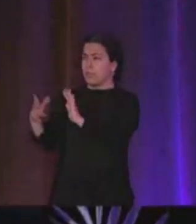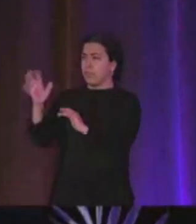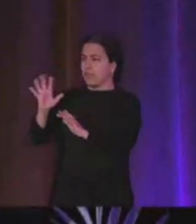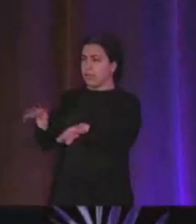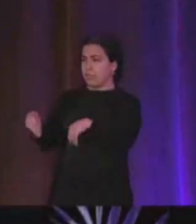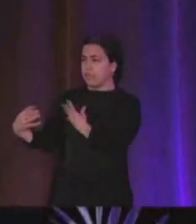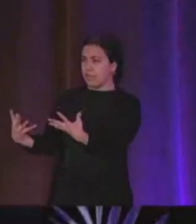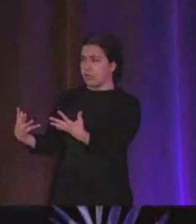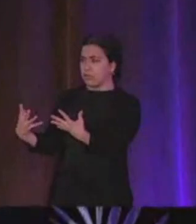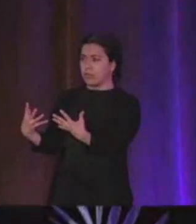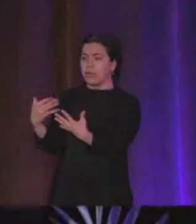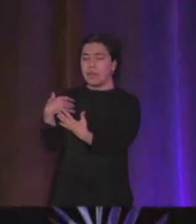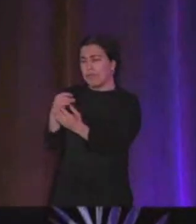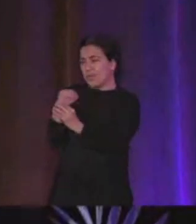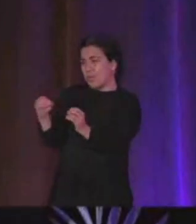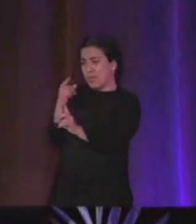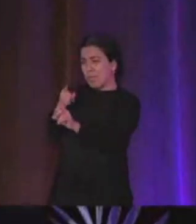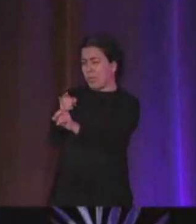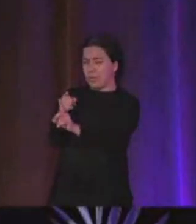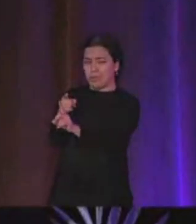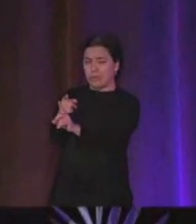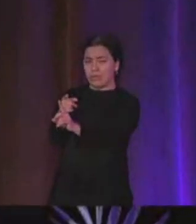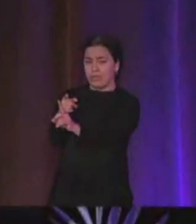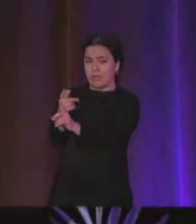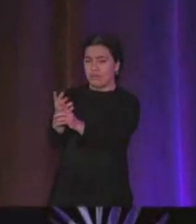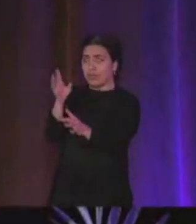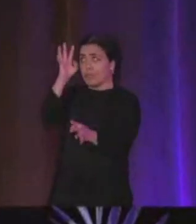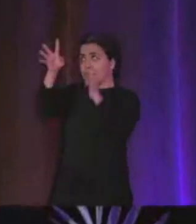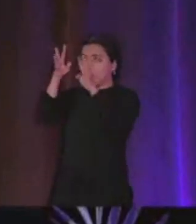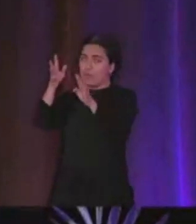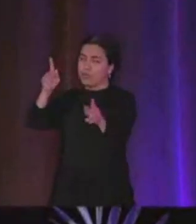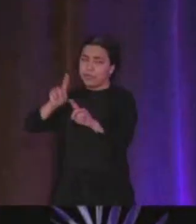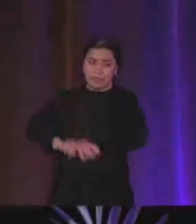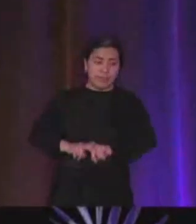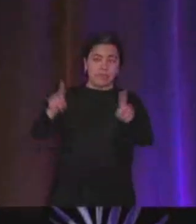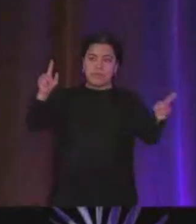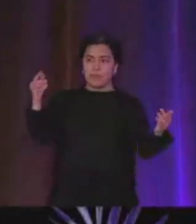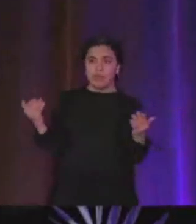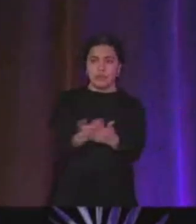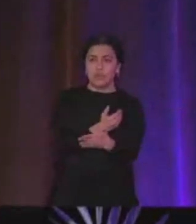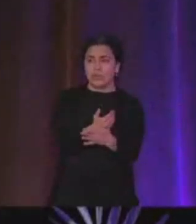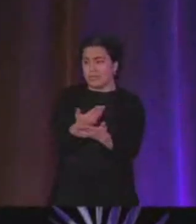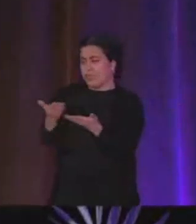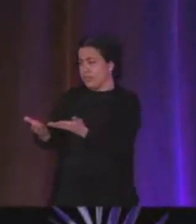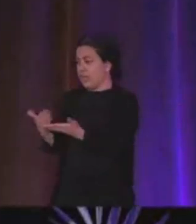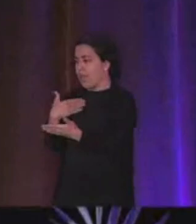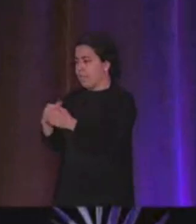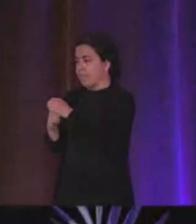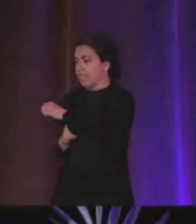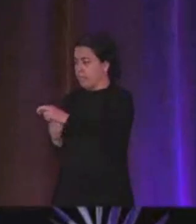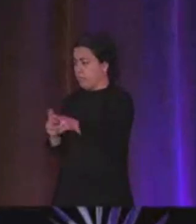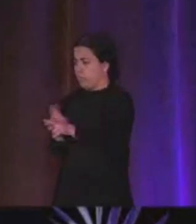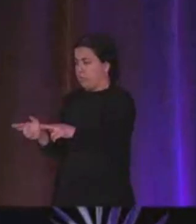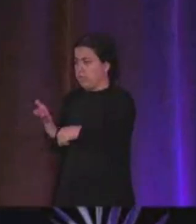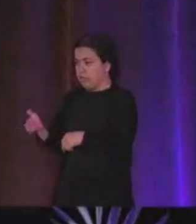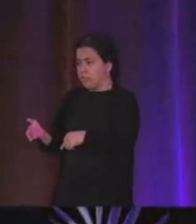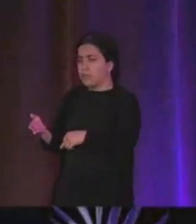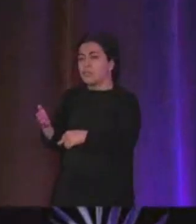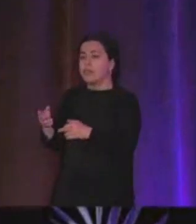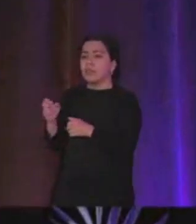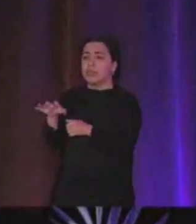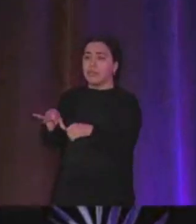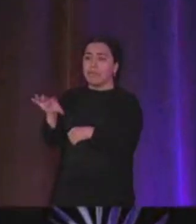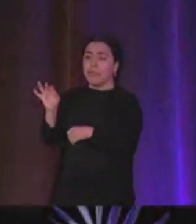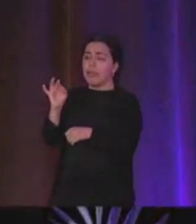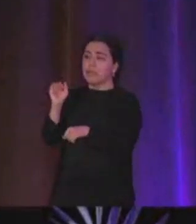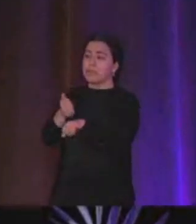So, there is no point in reinventing the wheel when we already have the frameworks in hand. So we can, of course, fine tune based upon